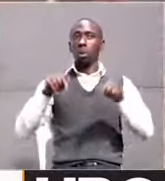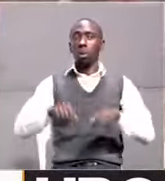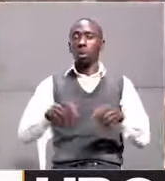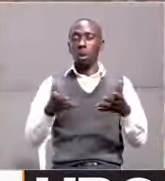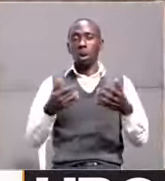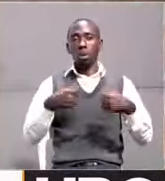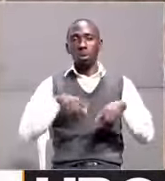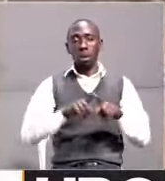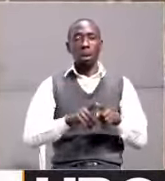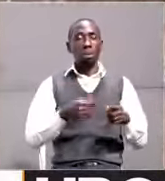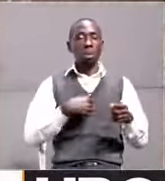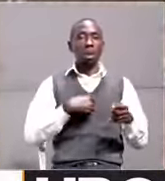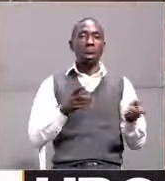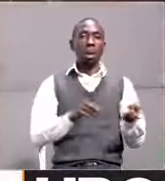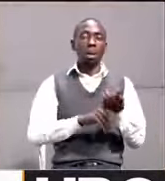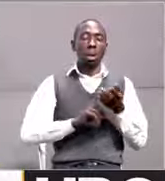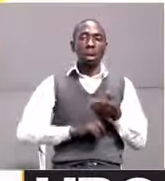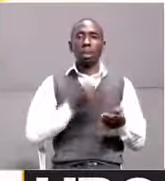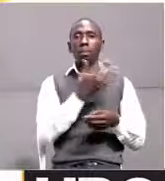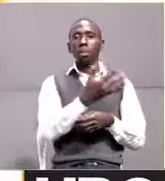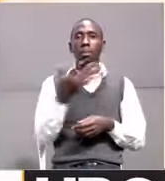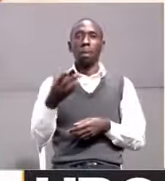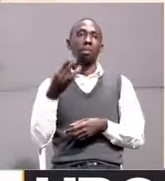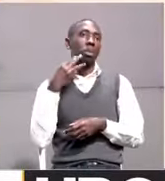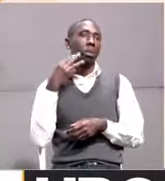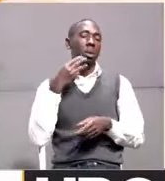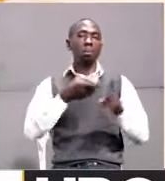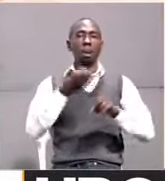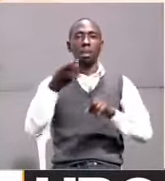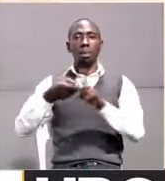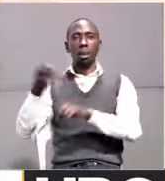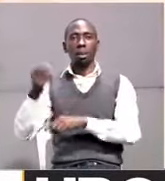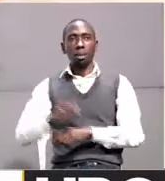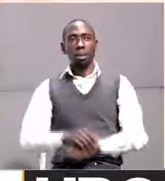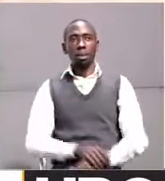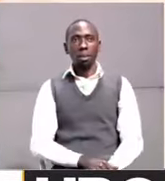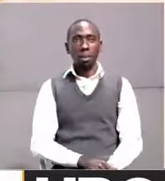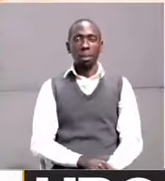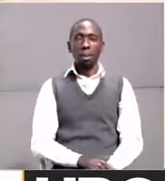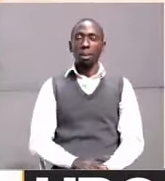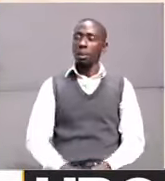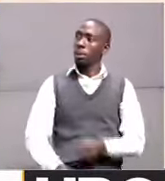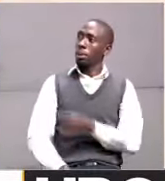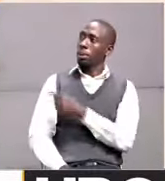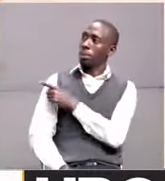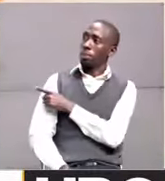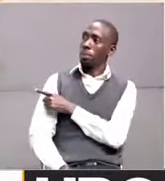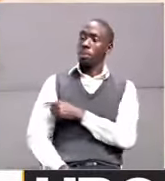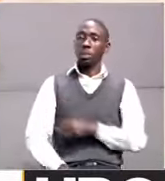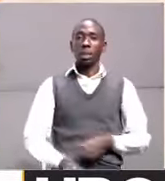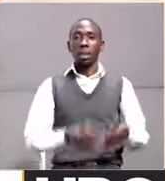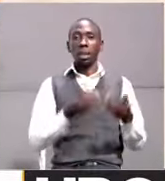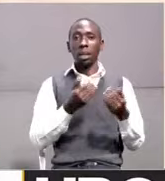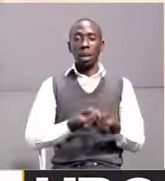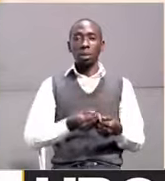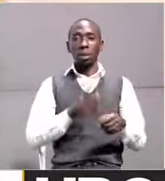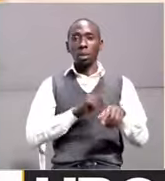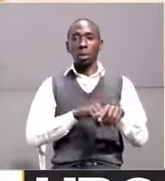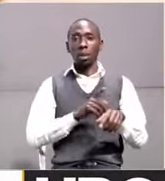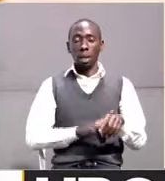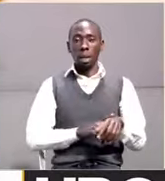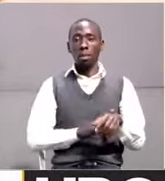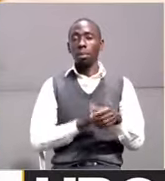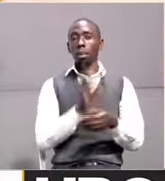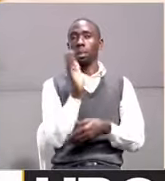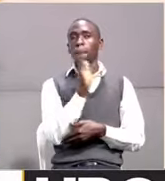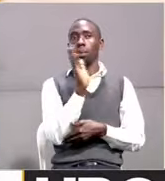get 55 million per month. The thing morning, it is exactly 11, but you can